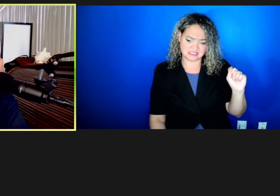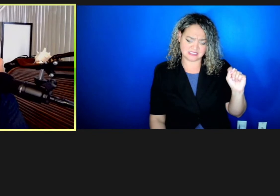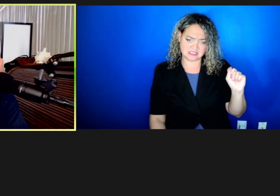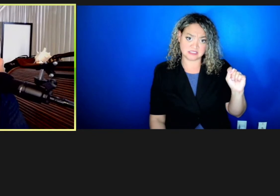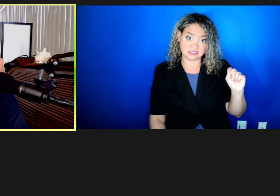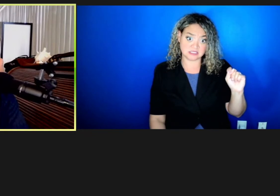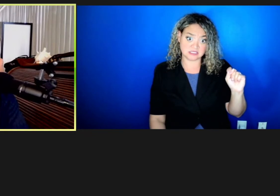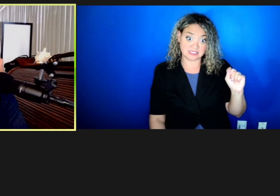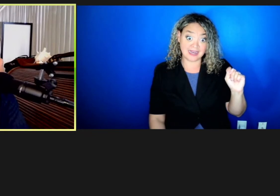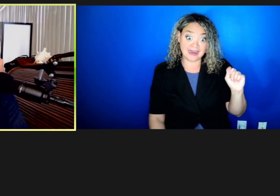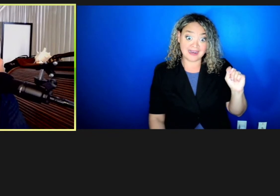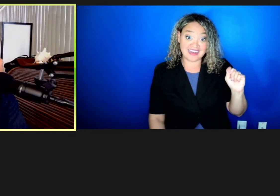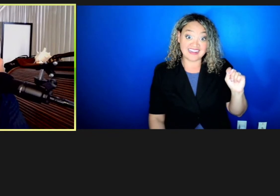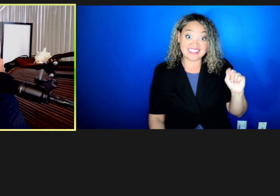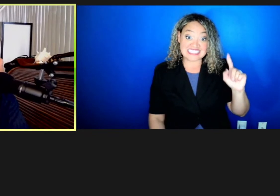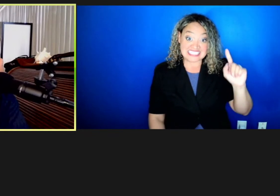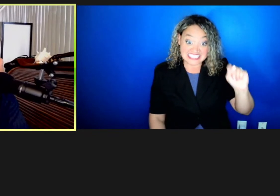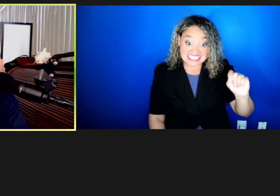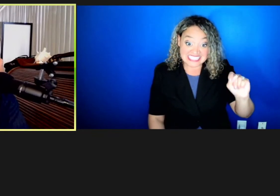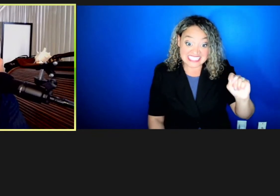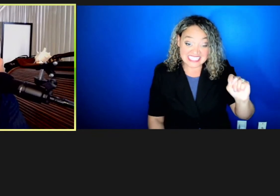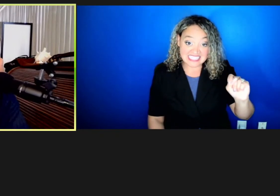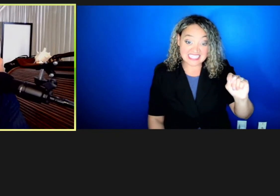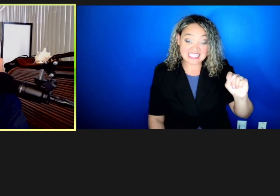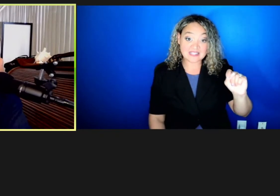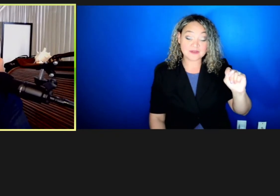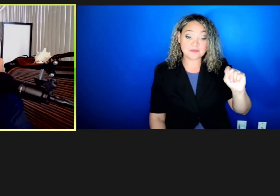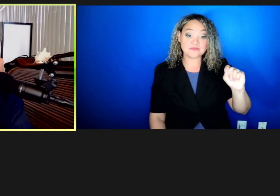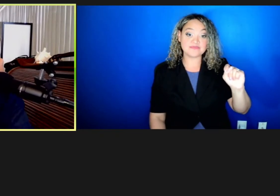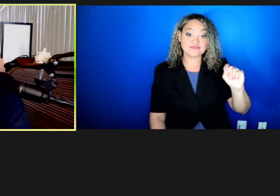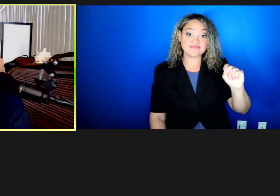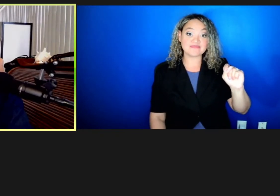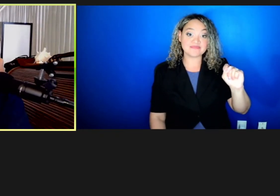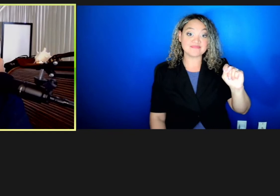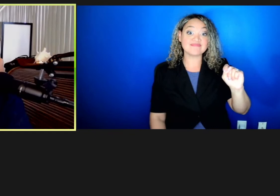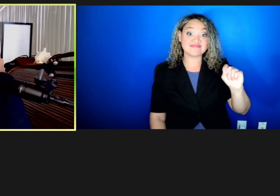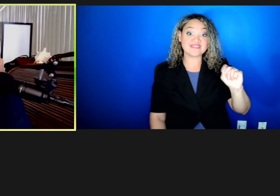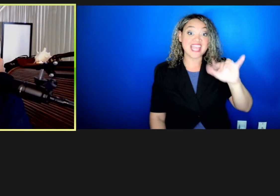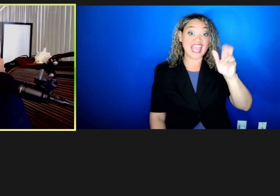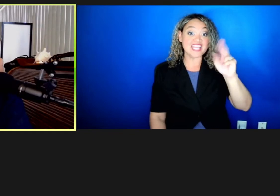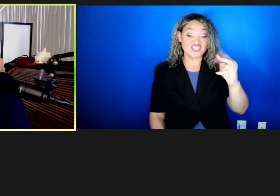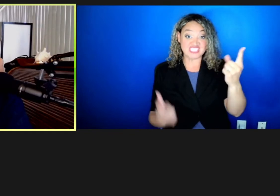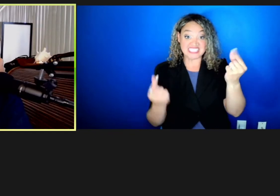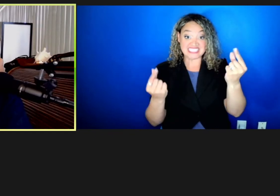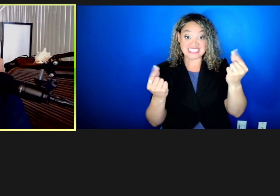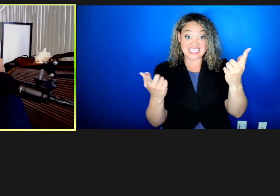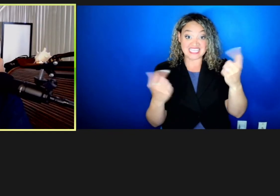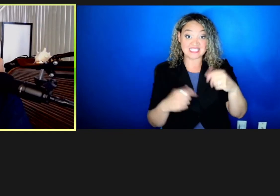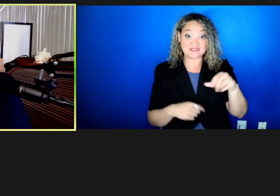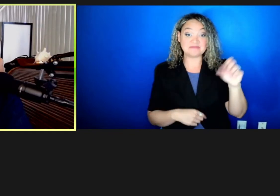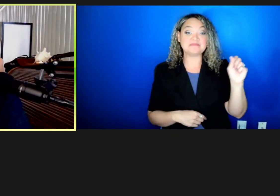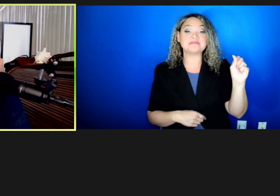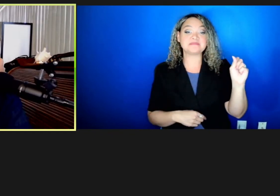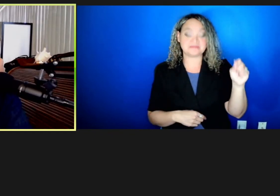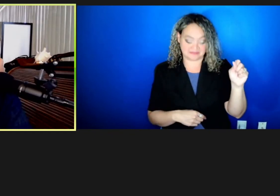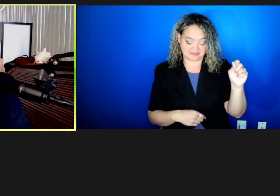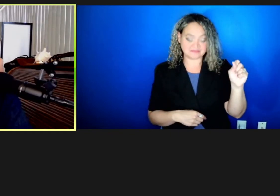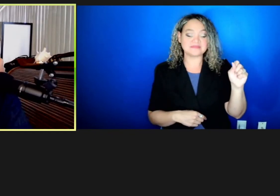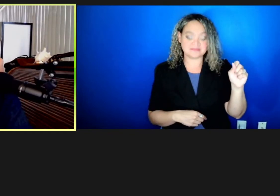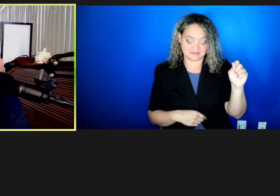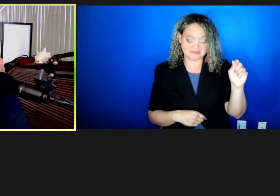said excitedly. Then Jean closed her fist and nodded as if to say